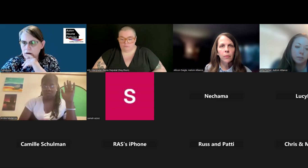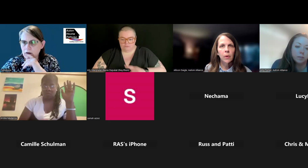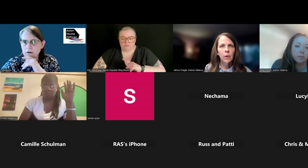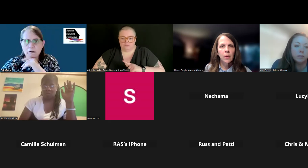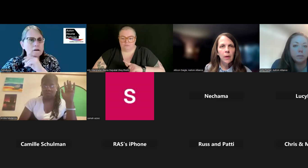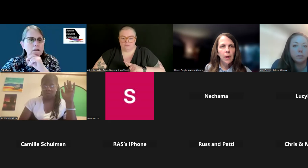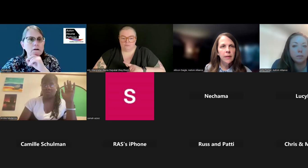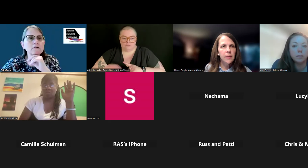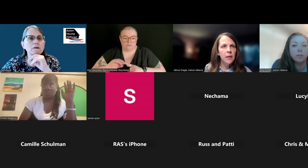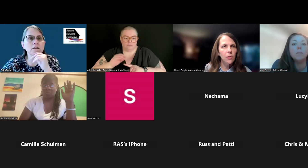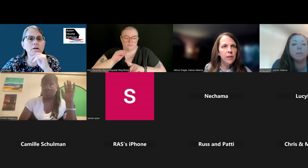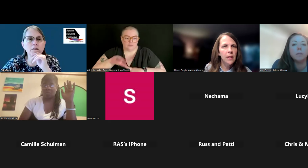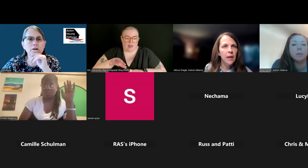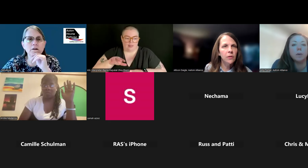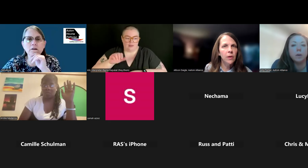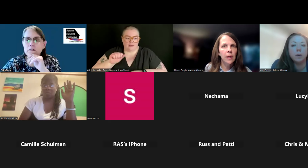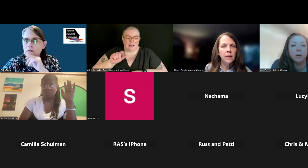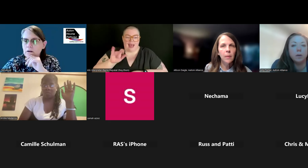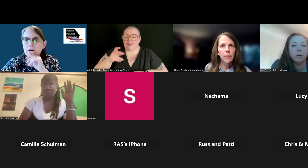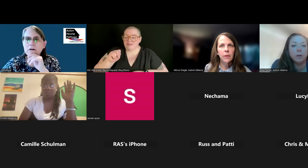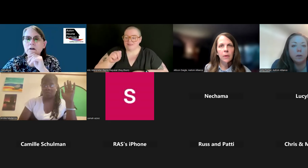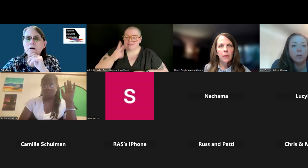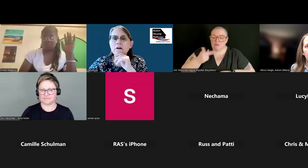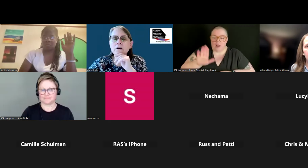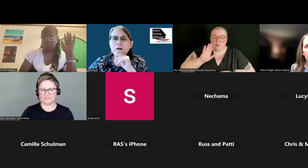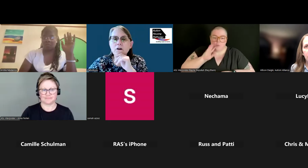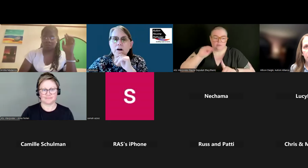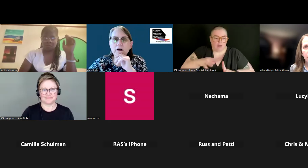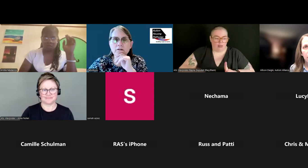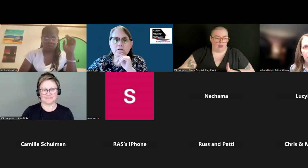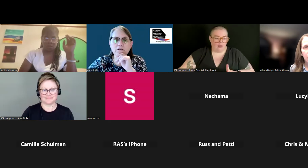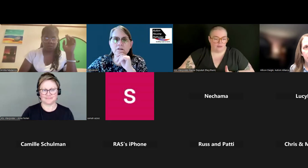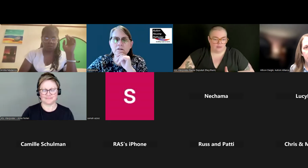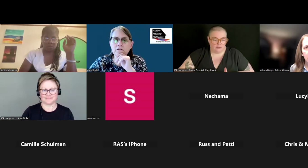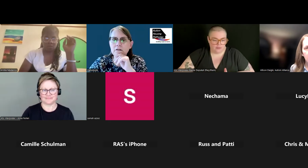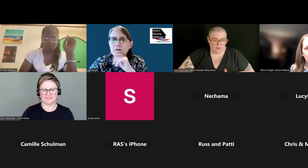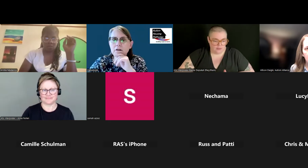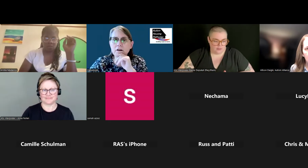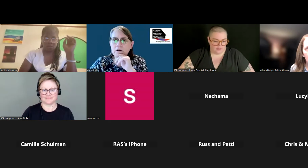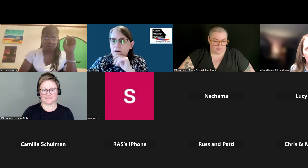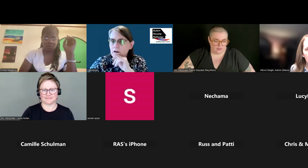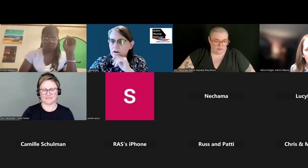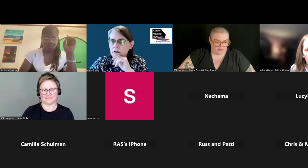Oh, I see Christy has her hand up. Go ahead, Christy.